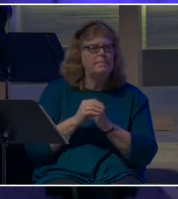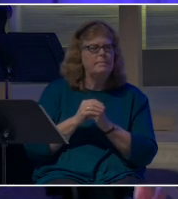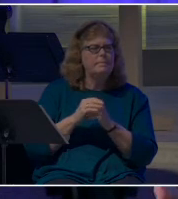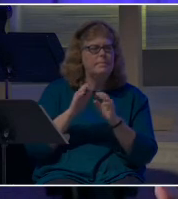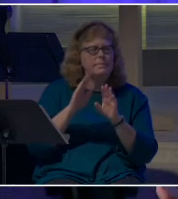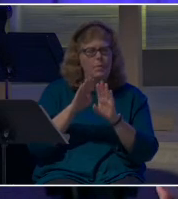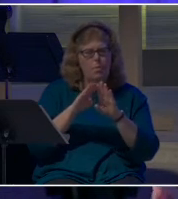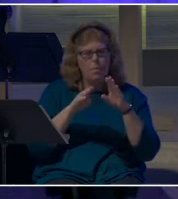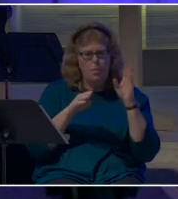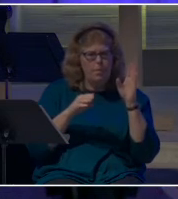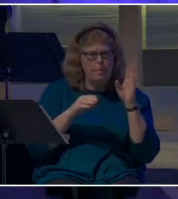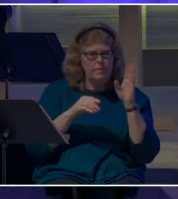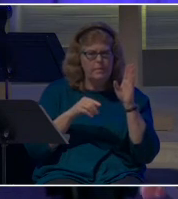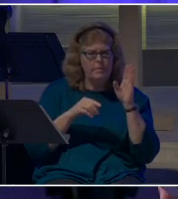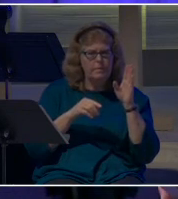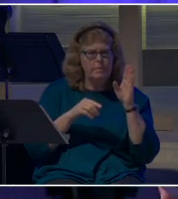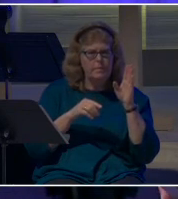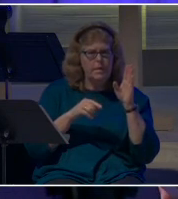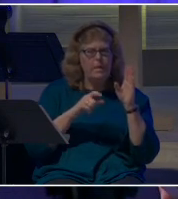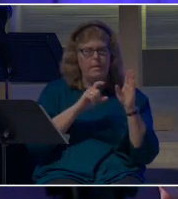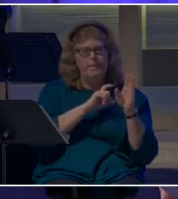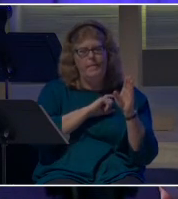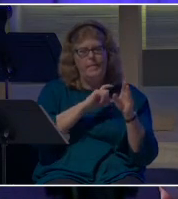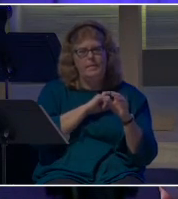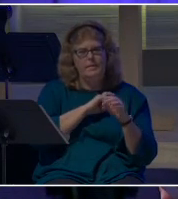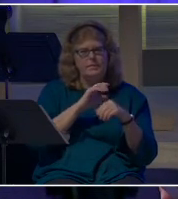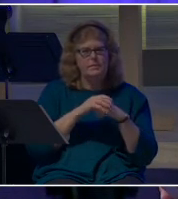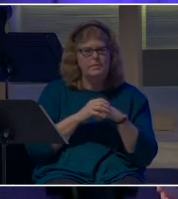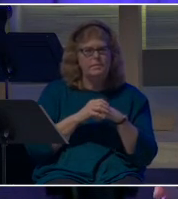opens the door, and it's a police officer.